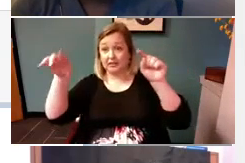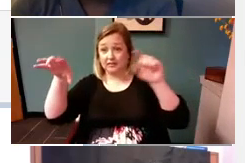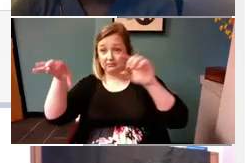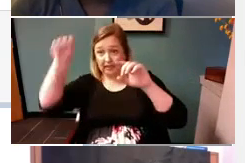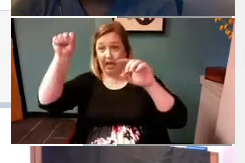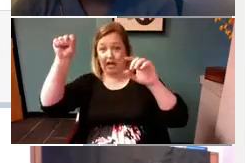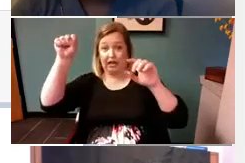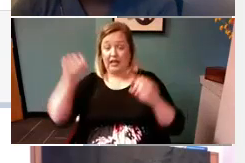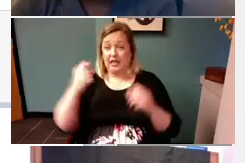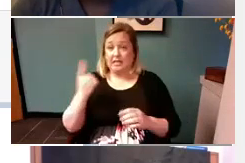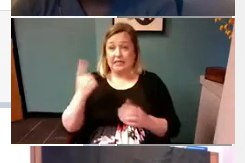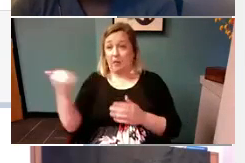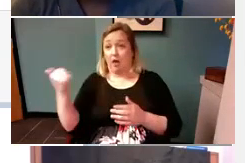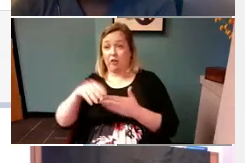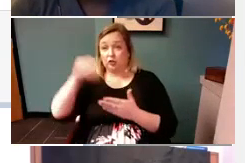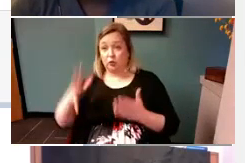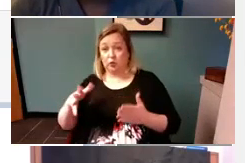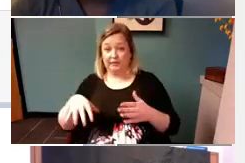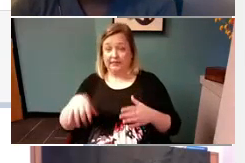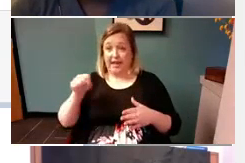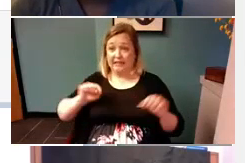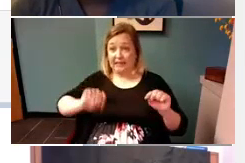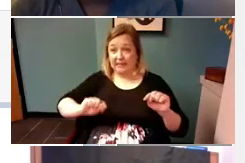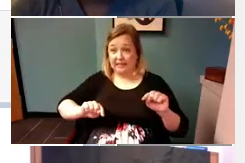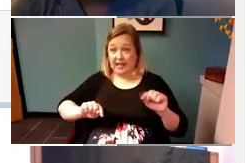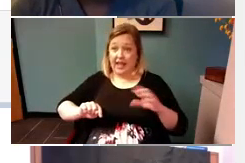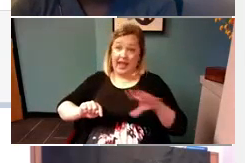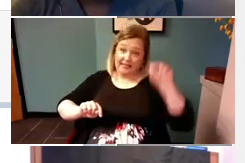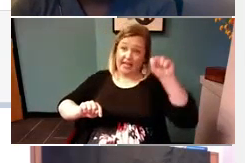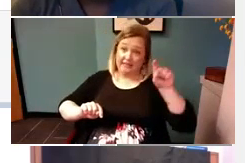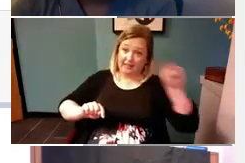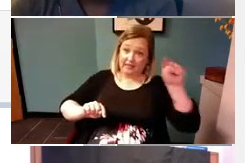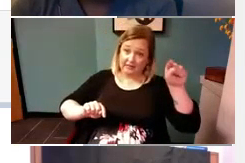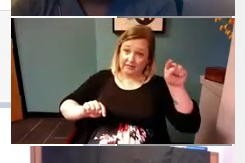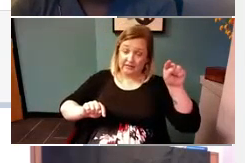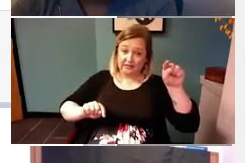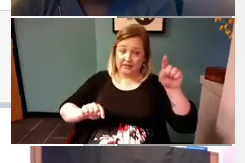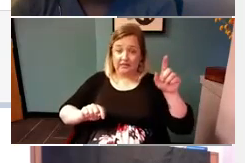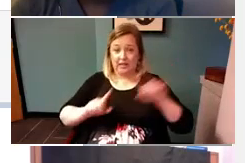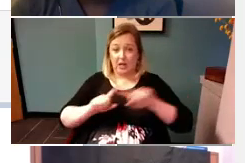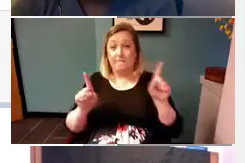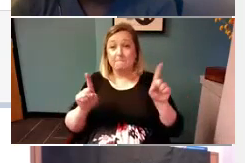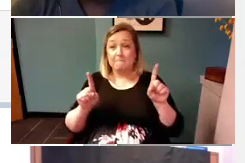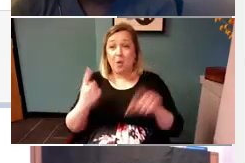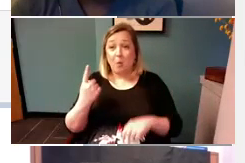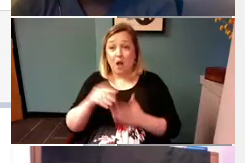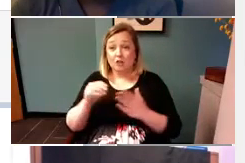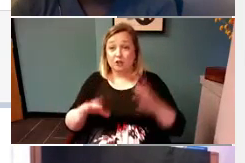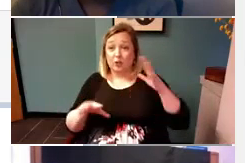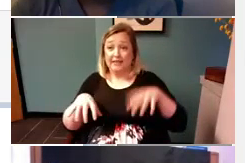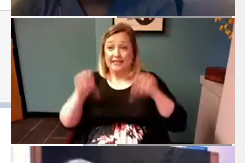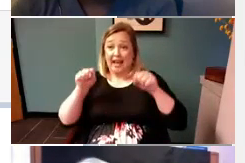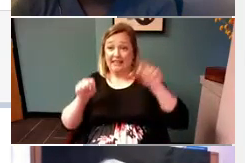also takes this class, but there is a student that takes this class,